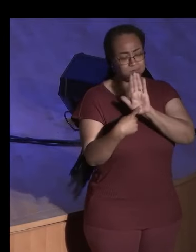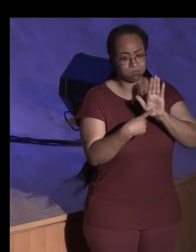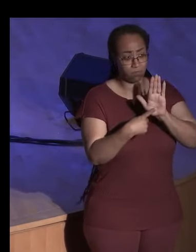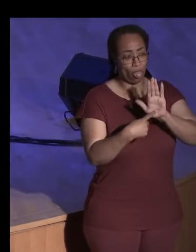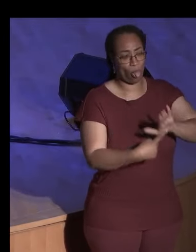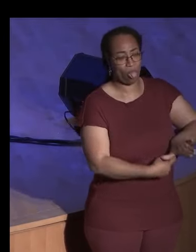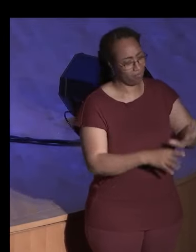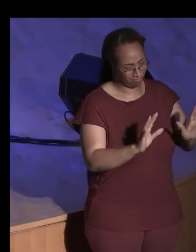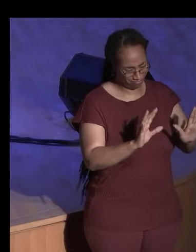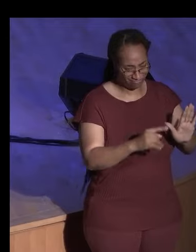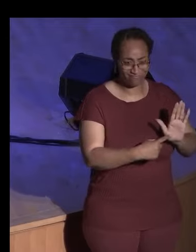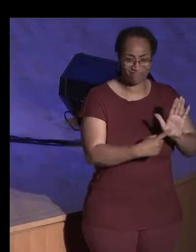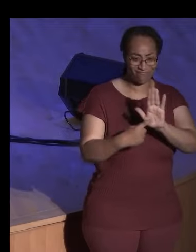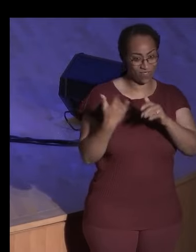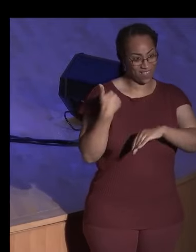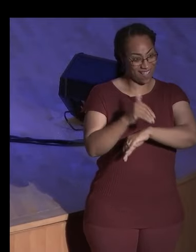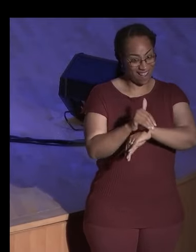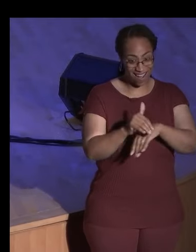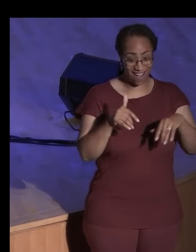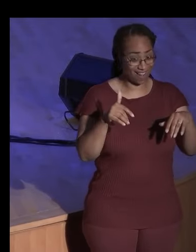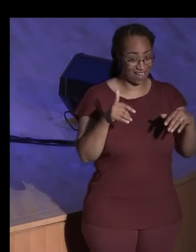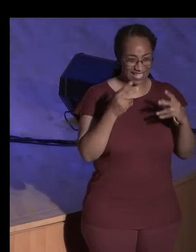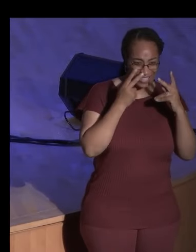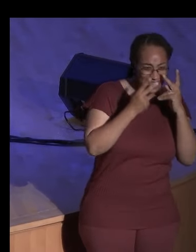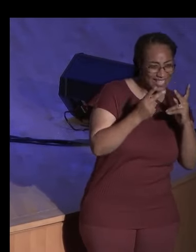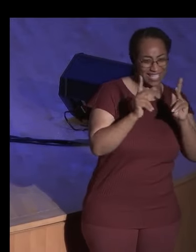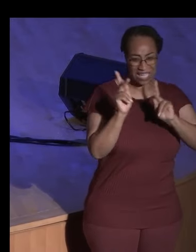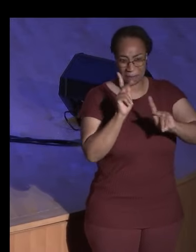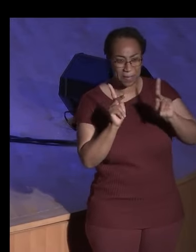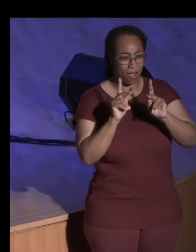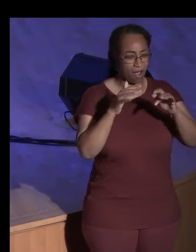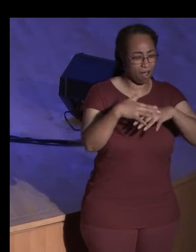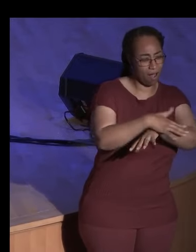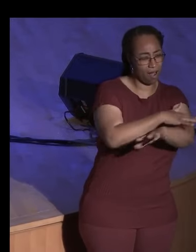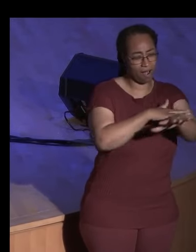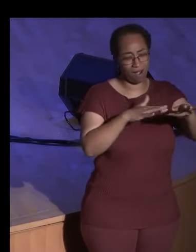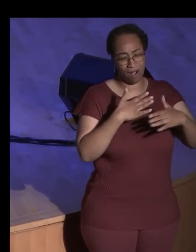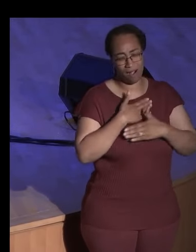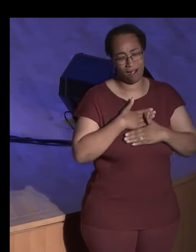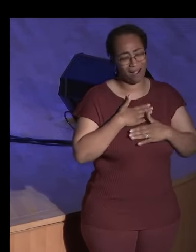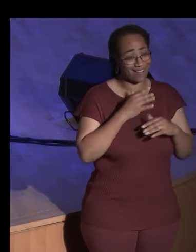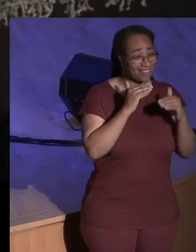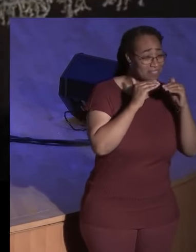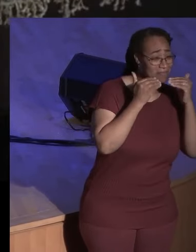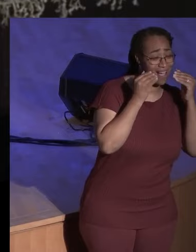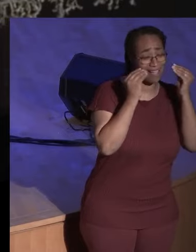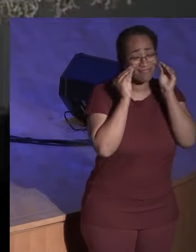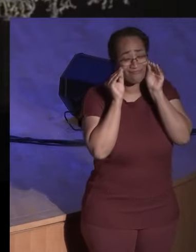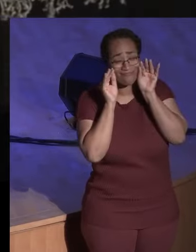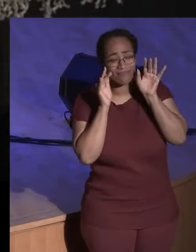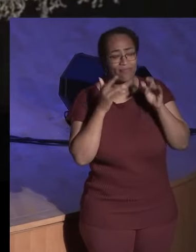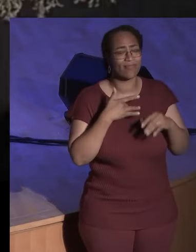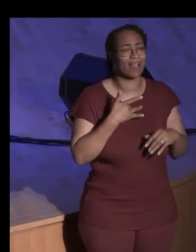beating our hearts out for you all, so I want to see people enjoying themselves. So get up and feel the music and do something about it,